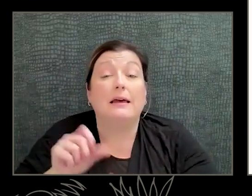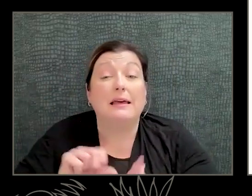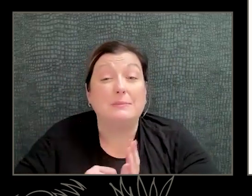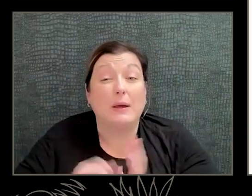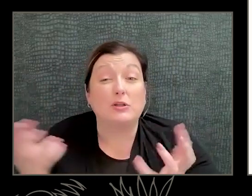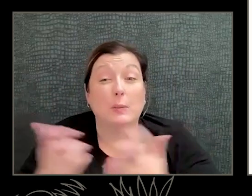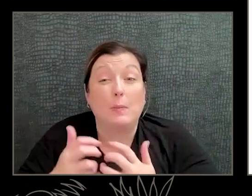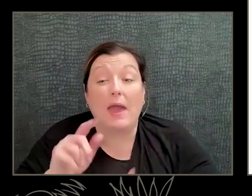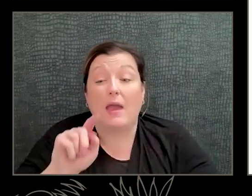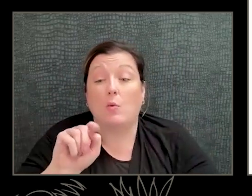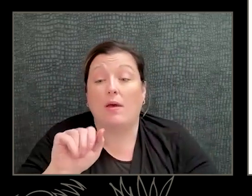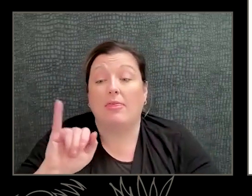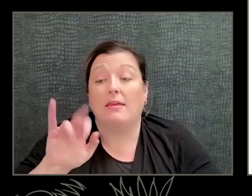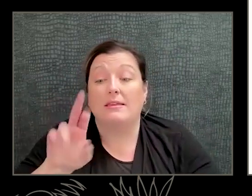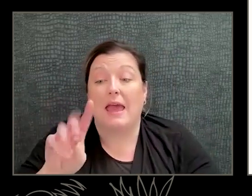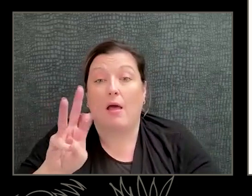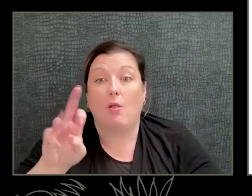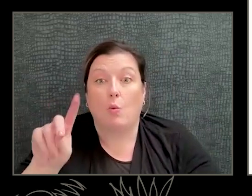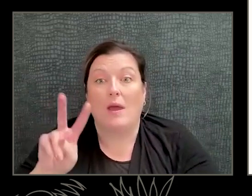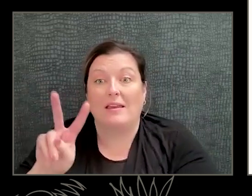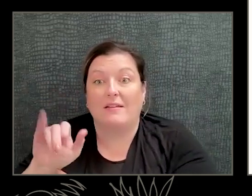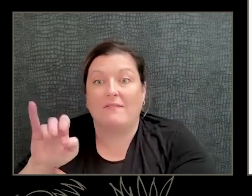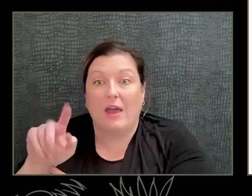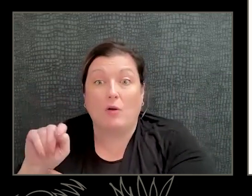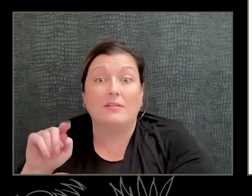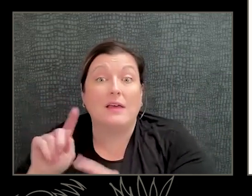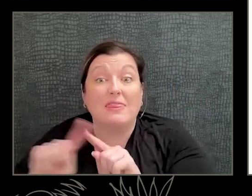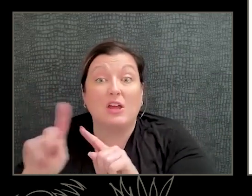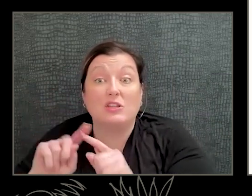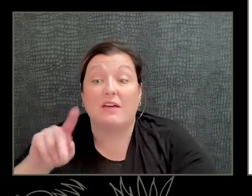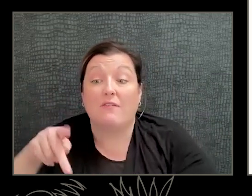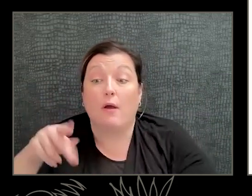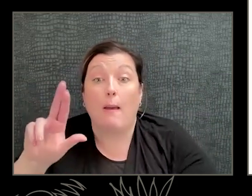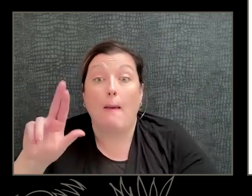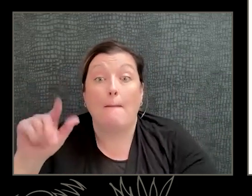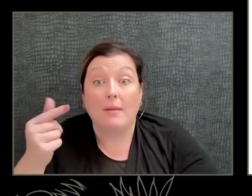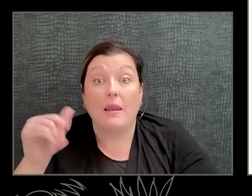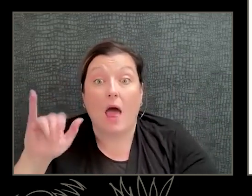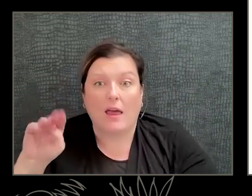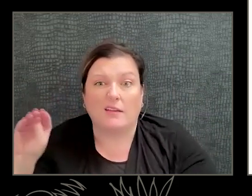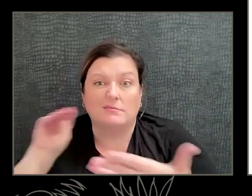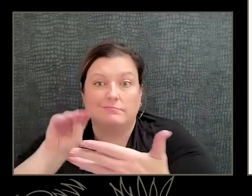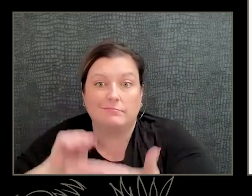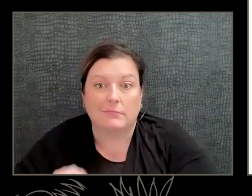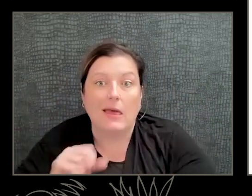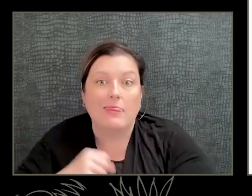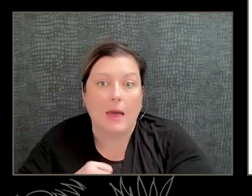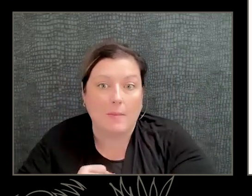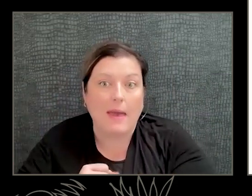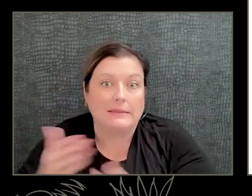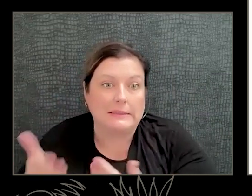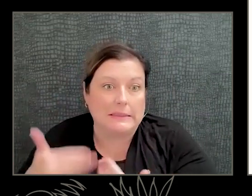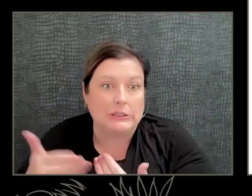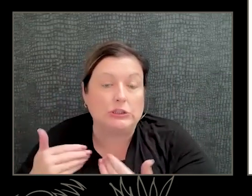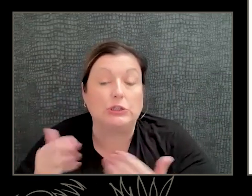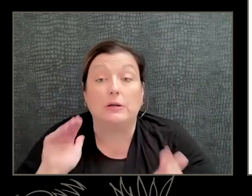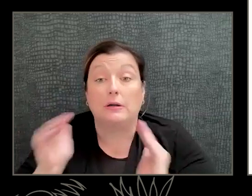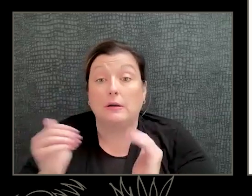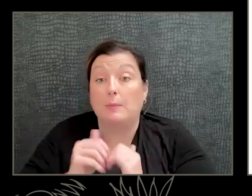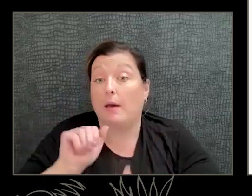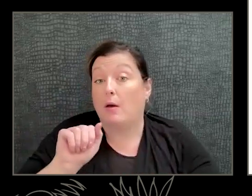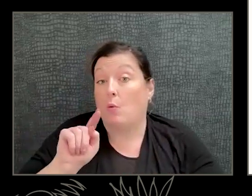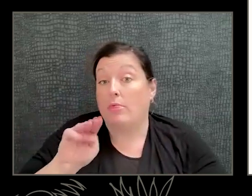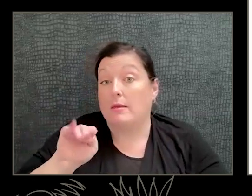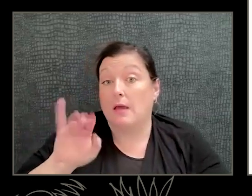like Tailwind Variants. There's all kinds of different plugins that are supported to make that development process a lot easier. And when you compare it with